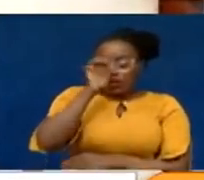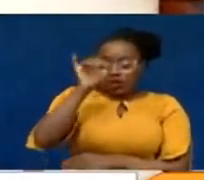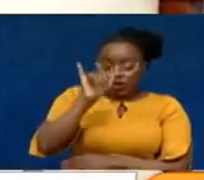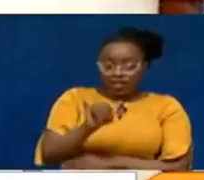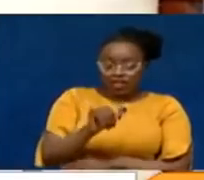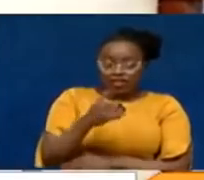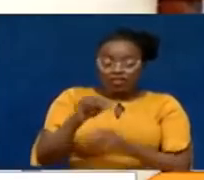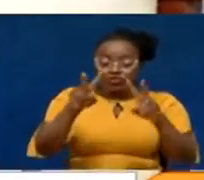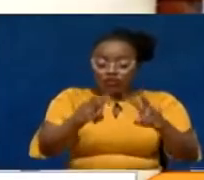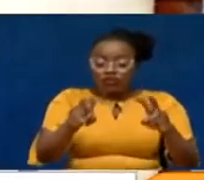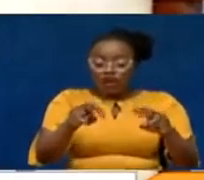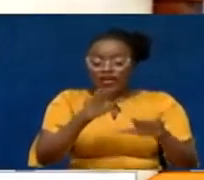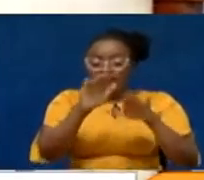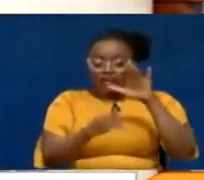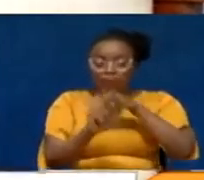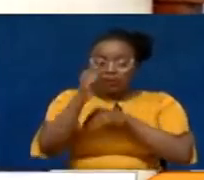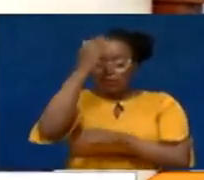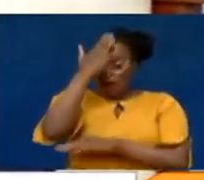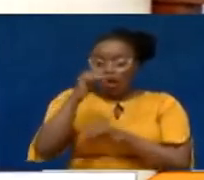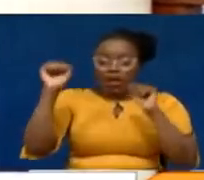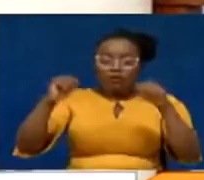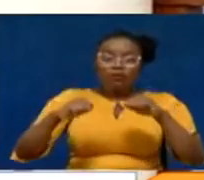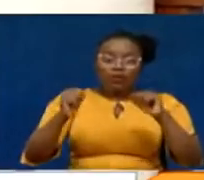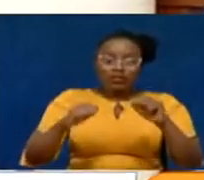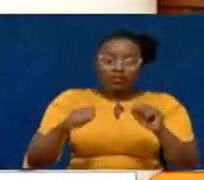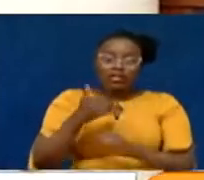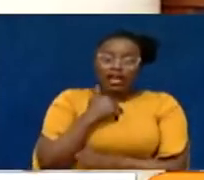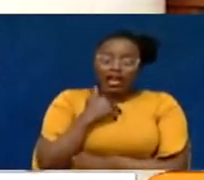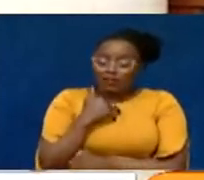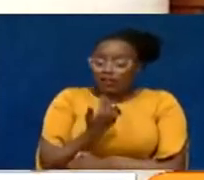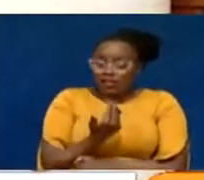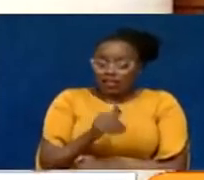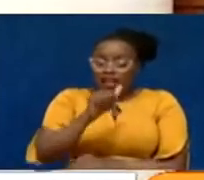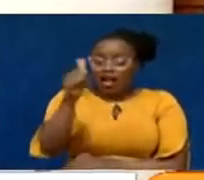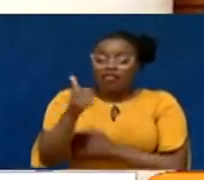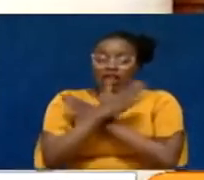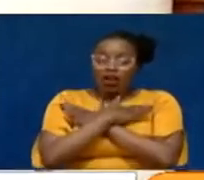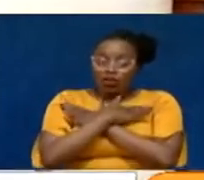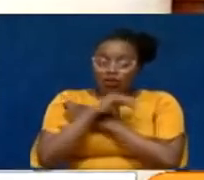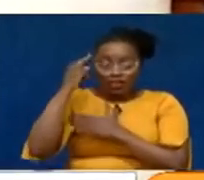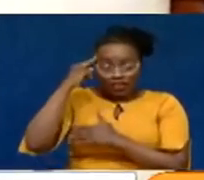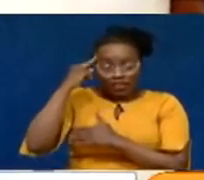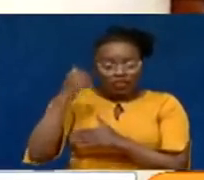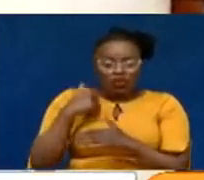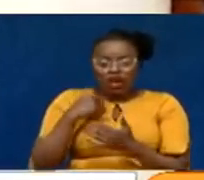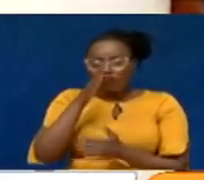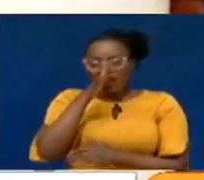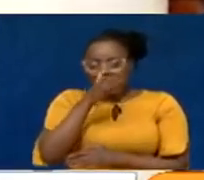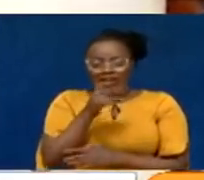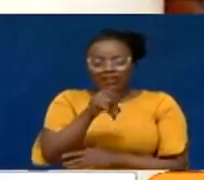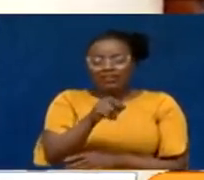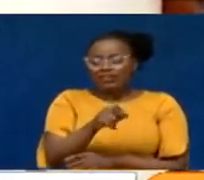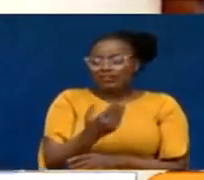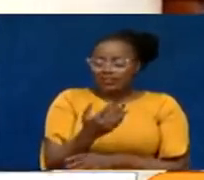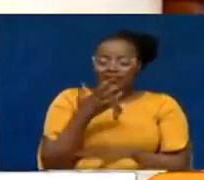to find a running mate, because the possibilities of your other colleagues thinking you have shortchanged them is going to arise when you